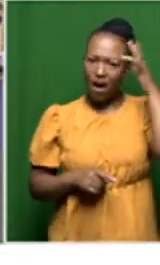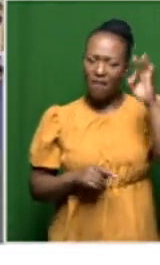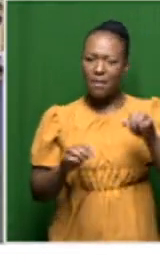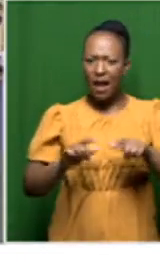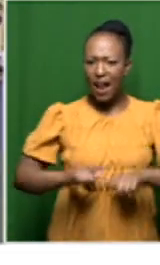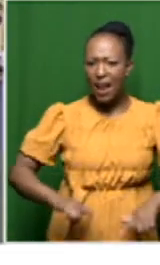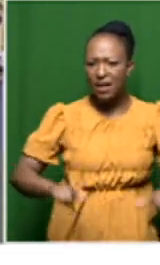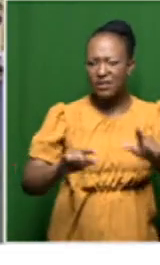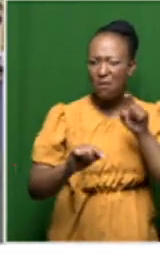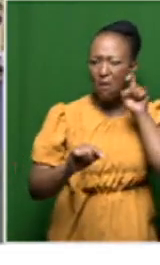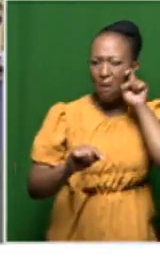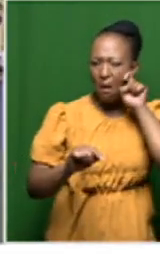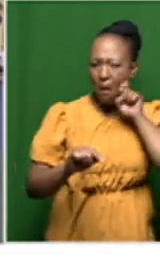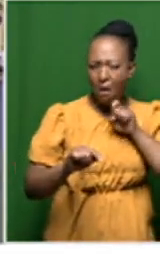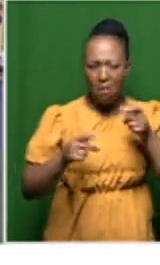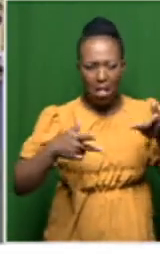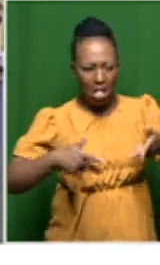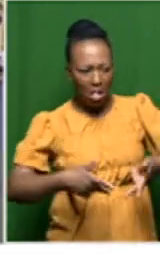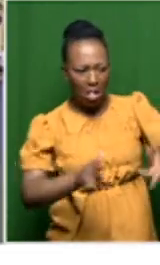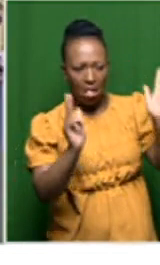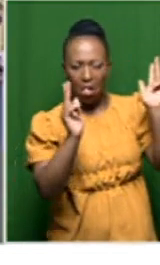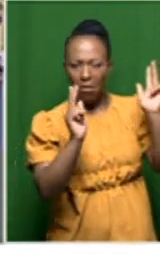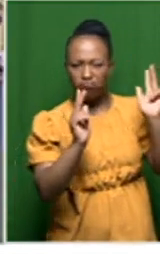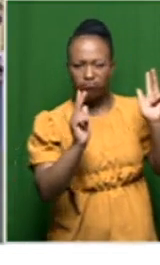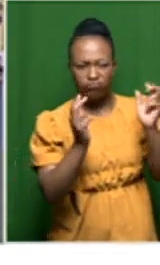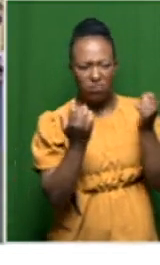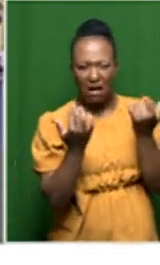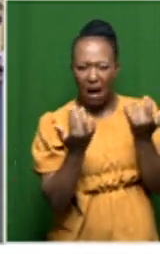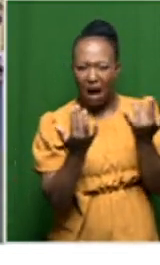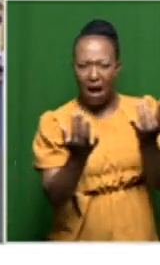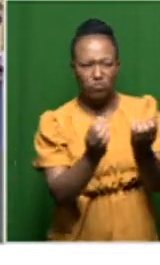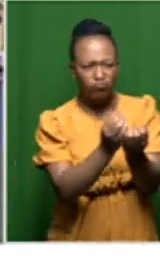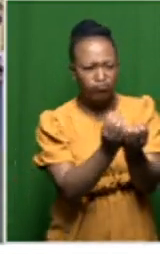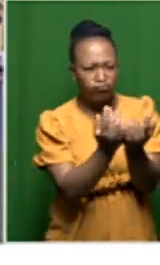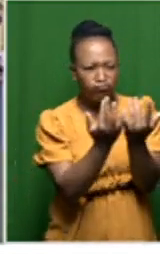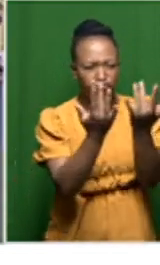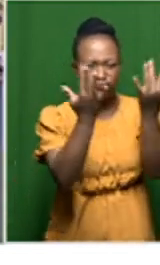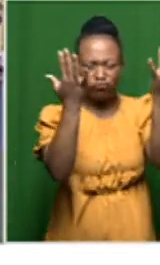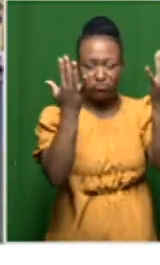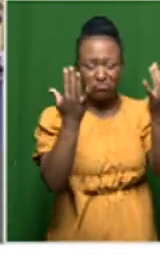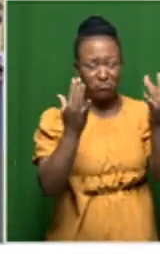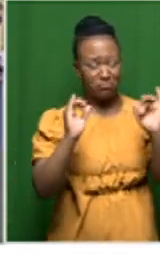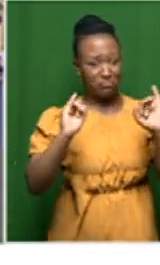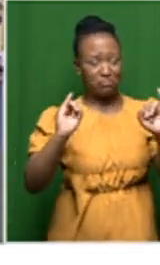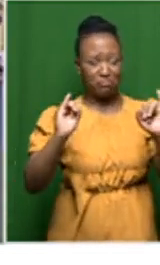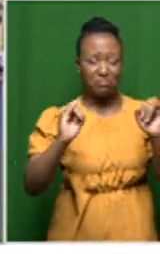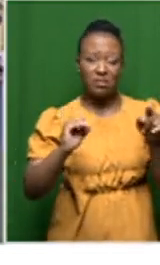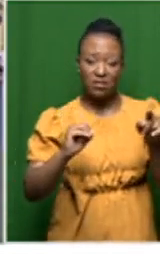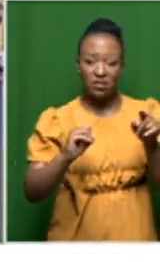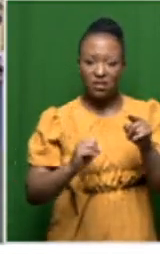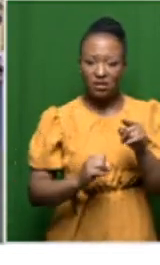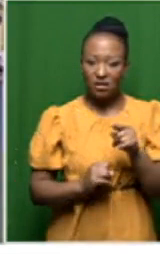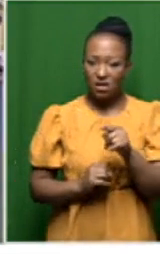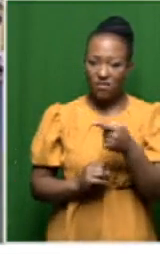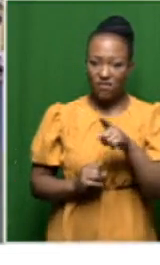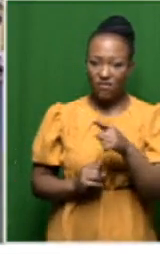it's derelict. It's been left, it's been ignored. It is the eyesore when you drive in through the Eastern Cape. That for